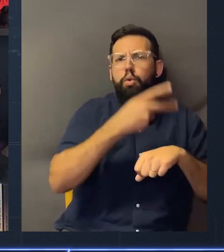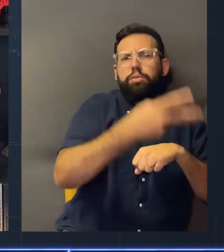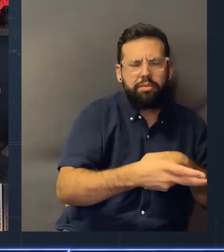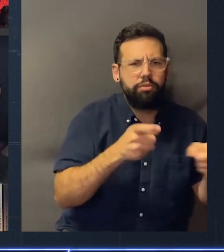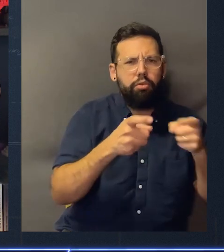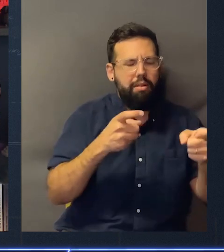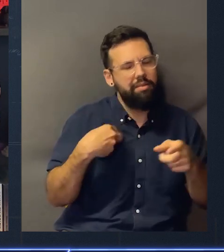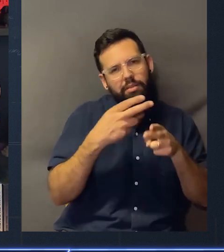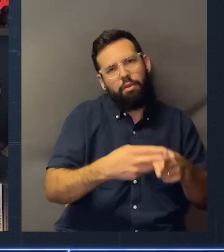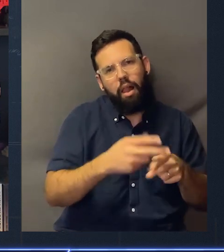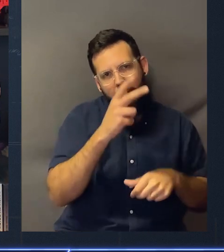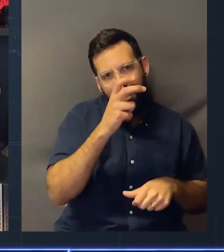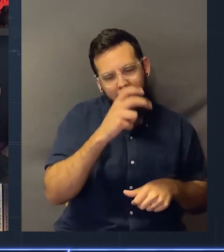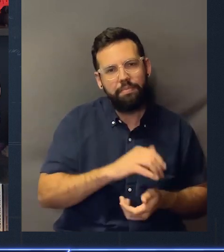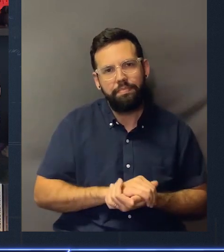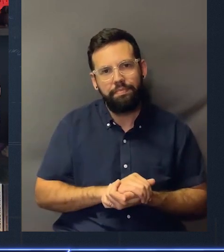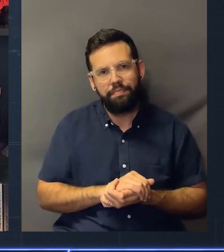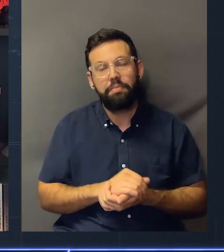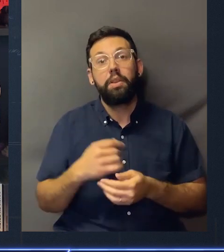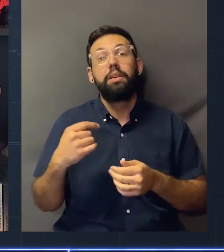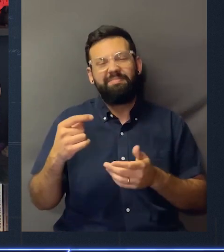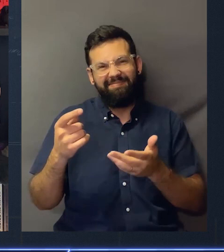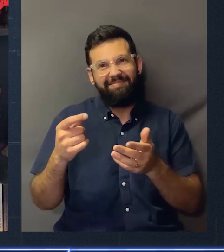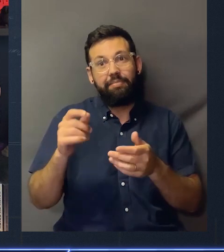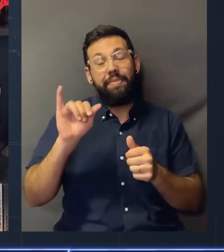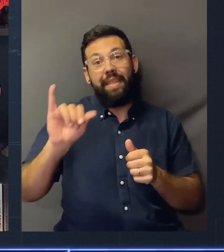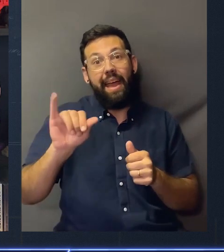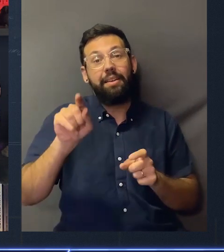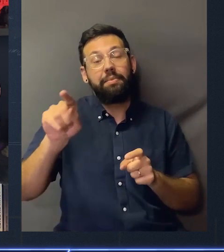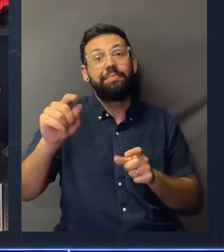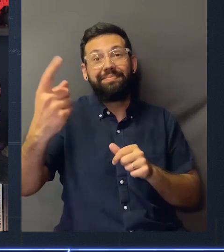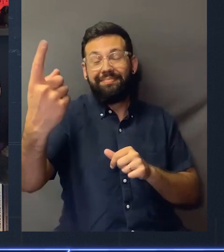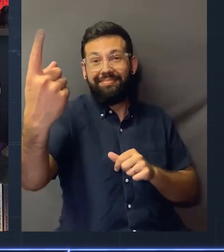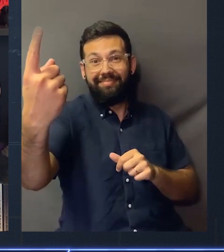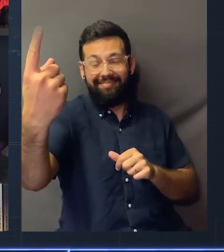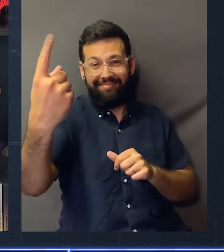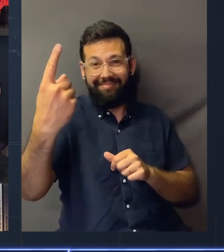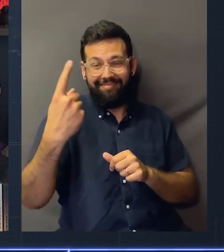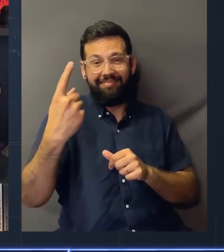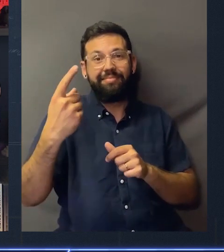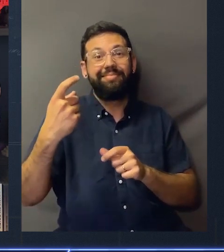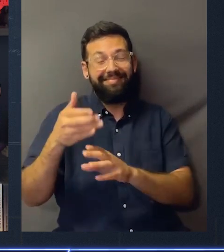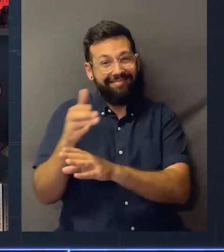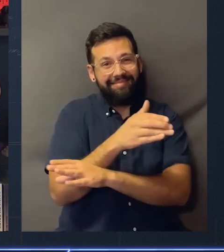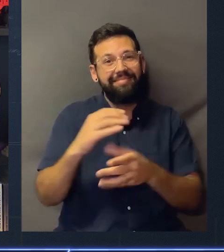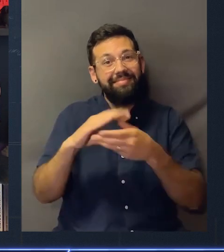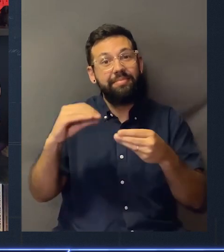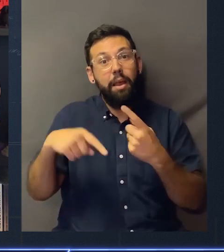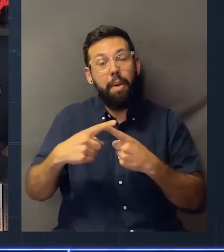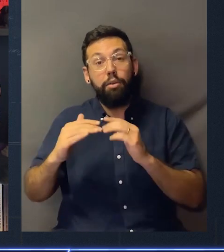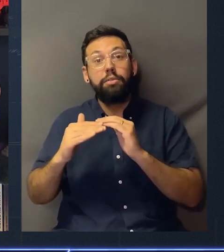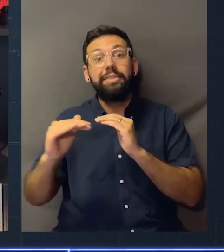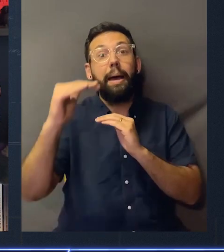descending and we get to this point and we're now back at those steps I told you about earlier. And